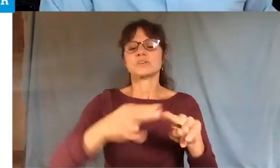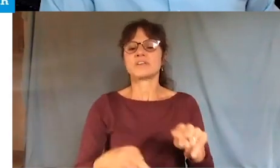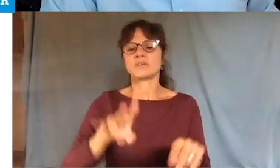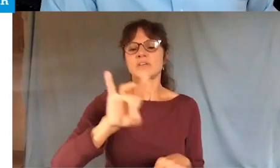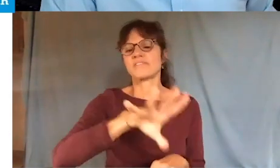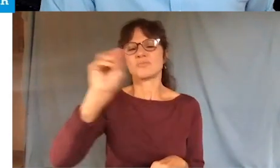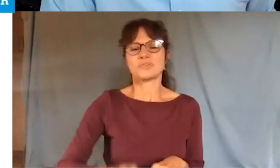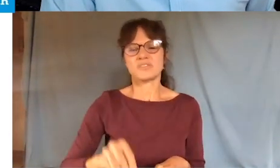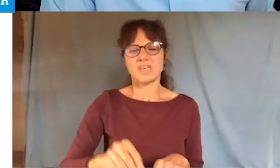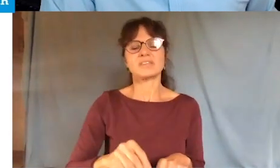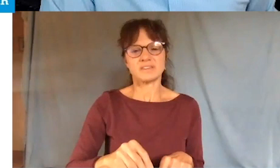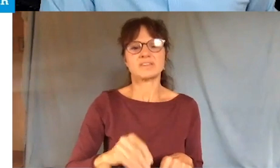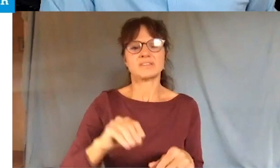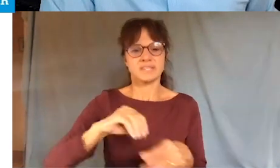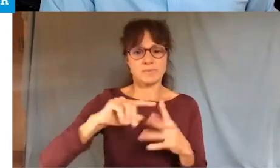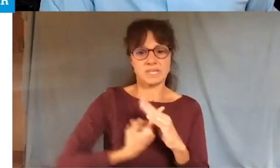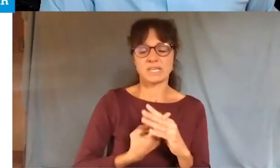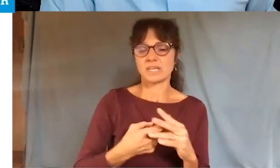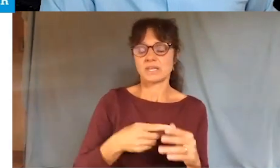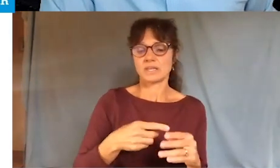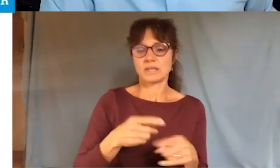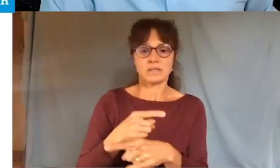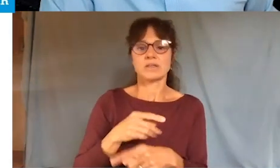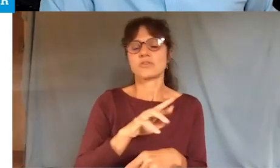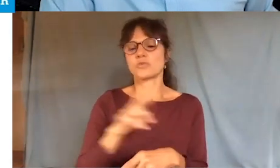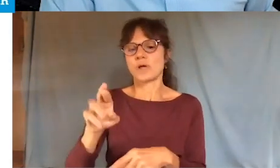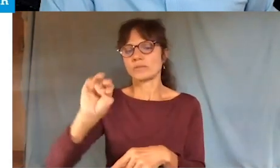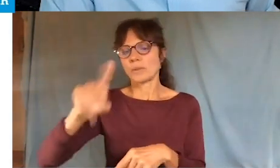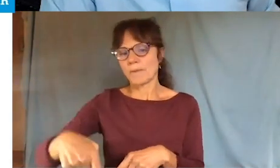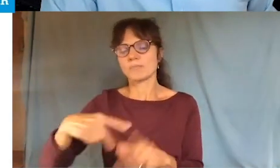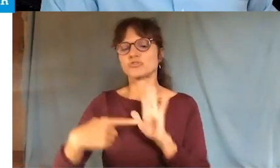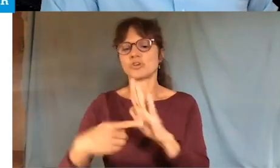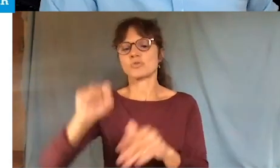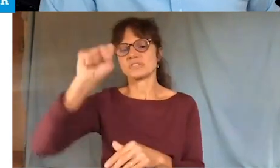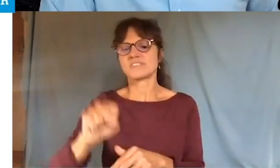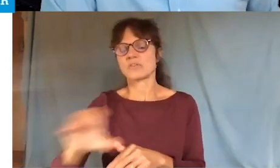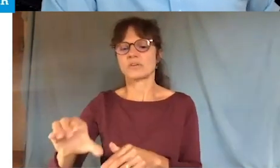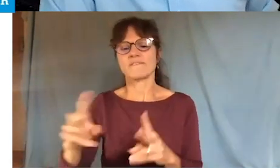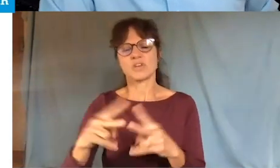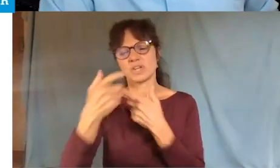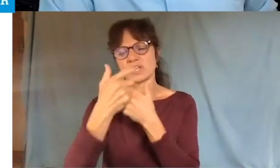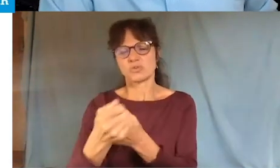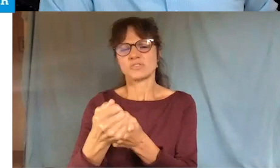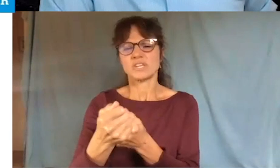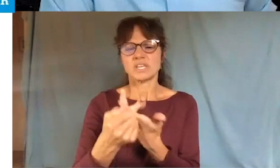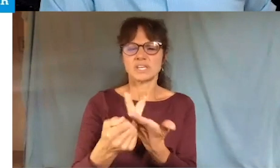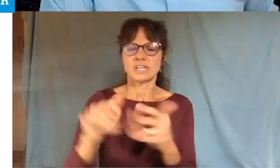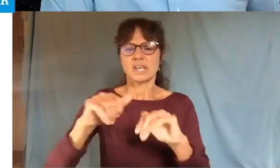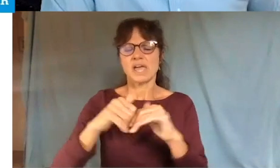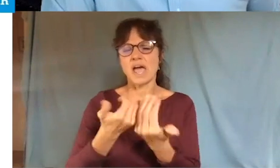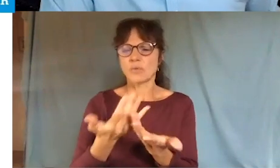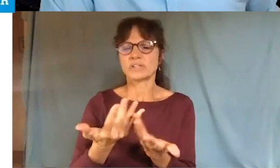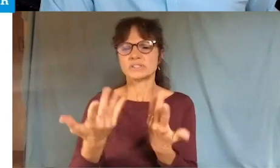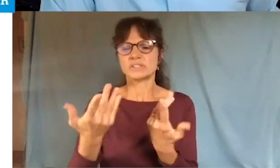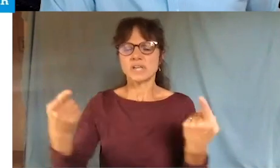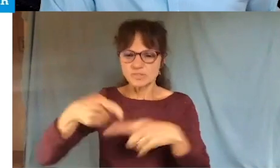side. This map on your right shows in South Carolina a very interesting intersectionality between